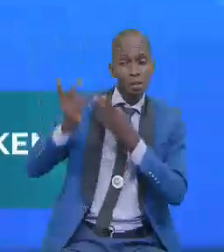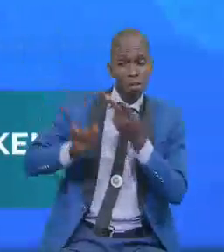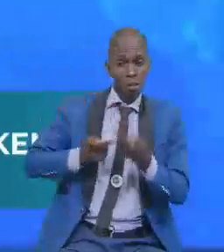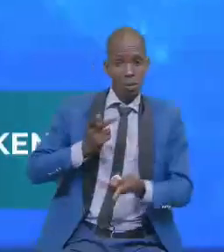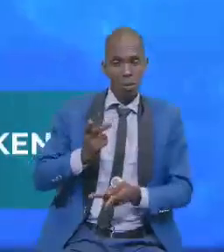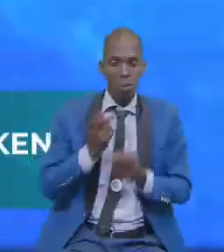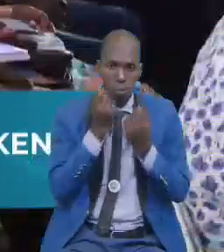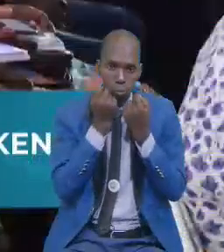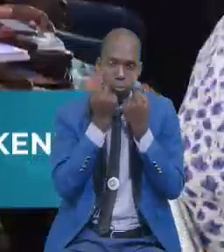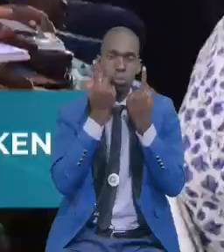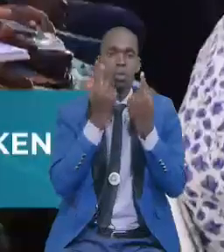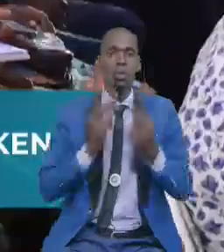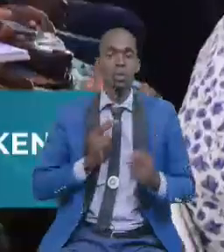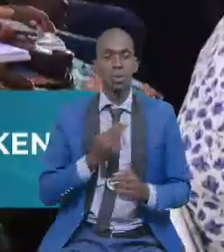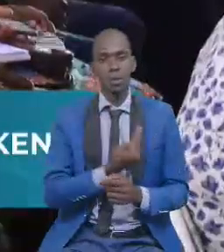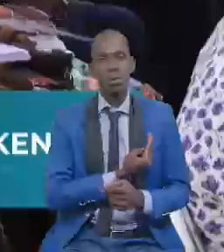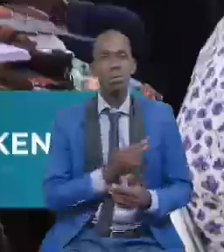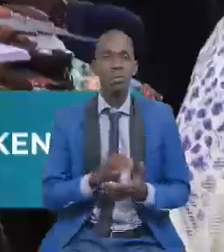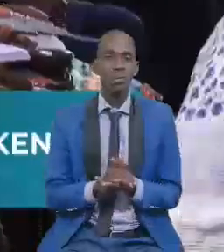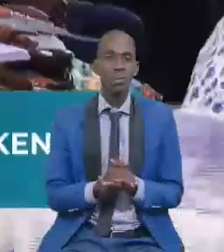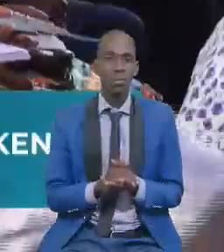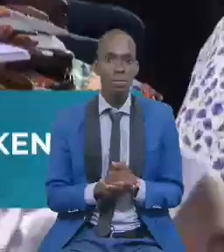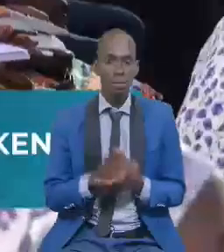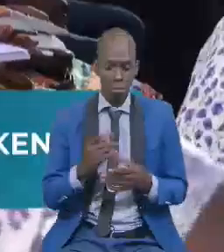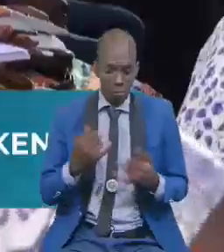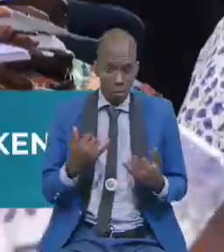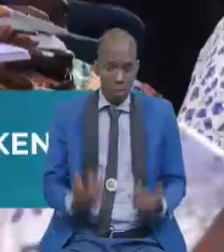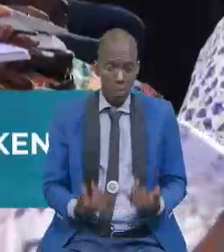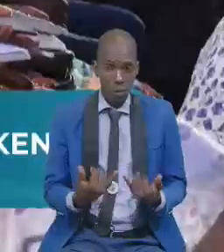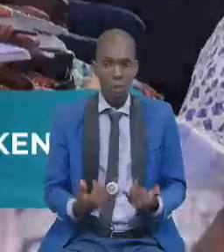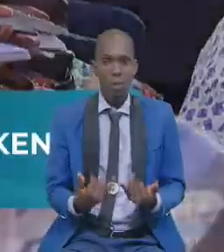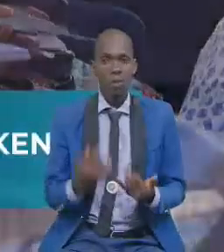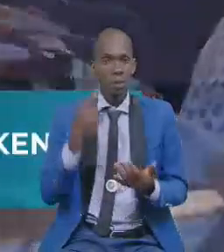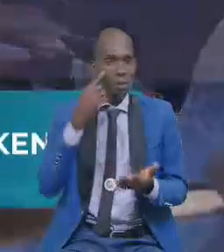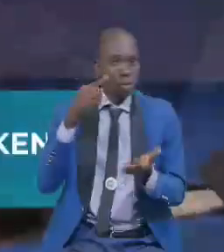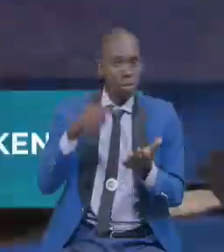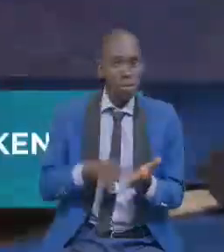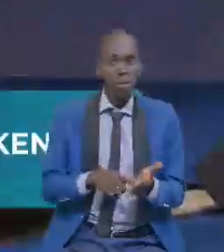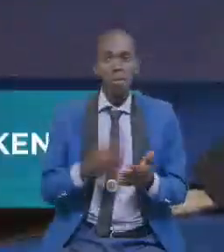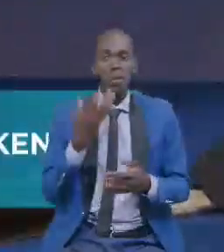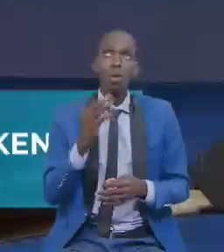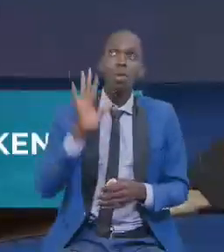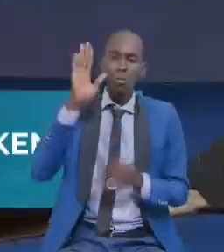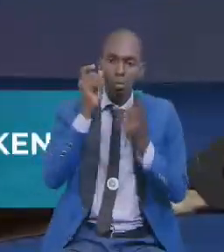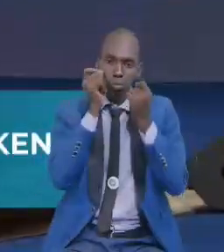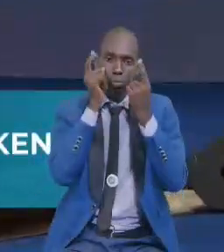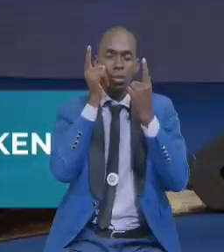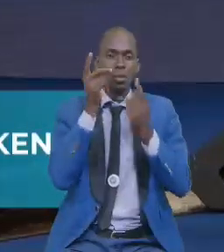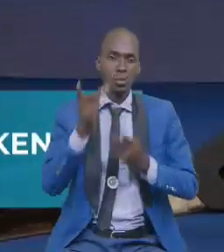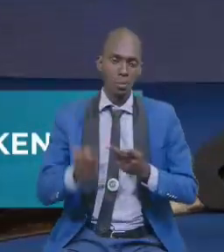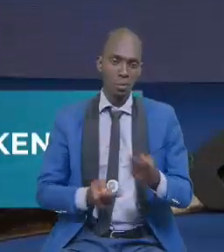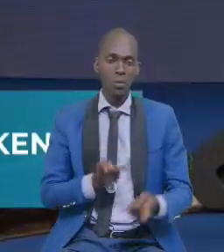up. The present realization of his awakening